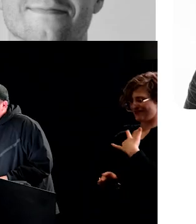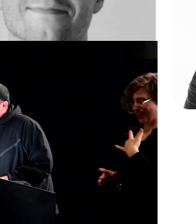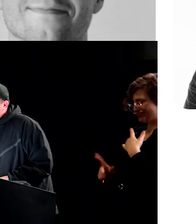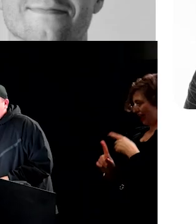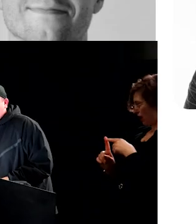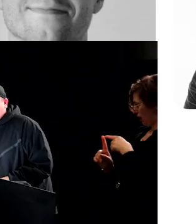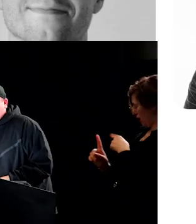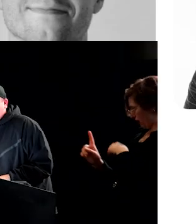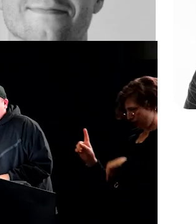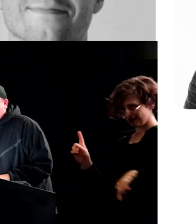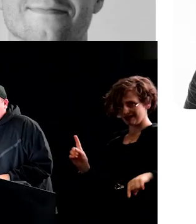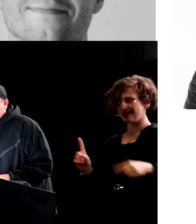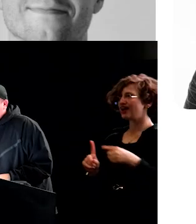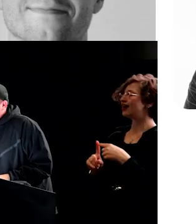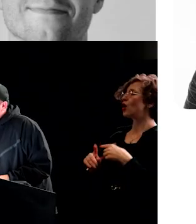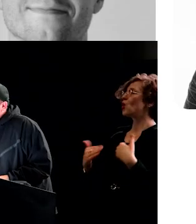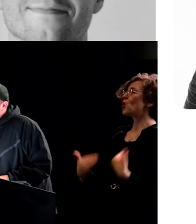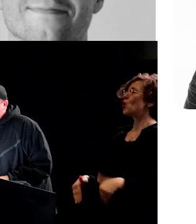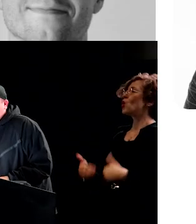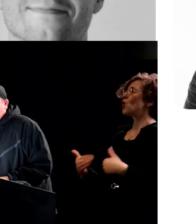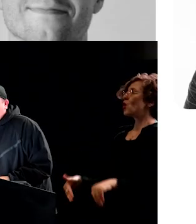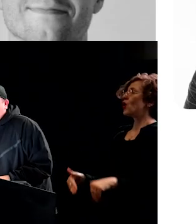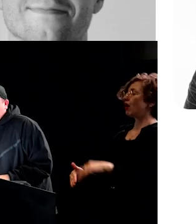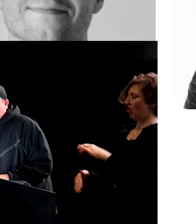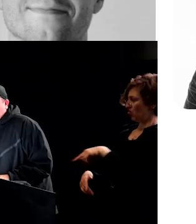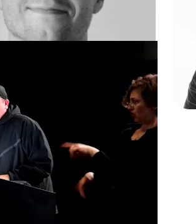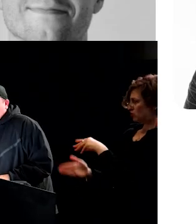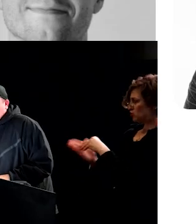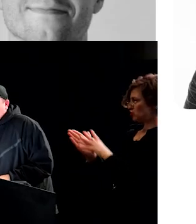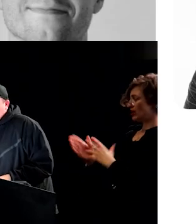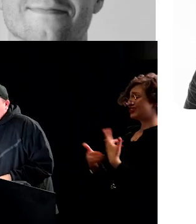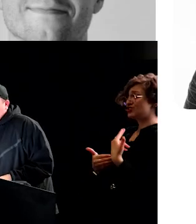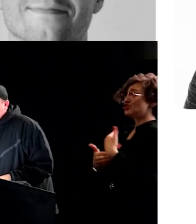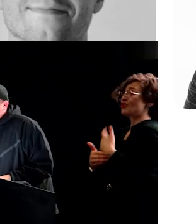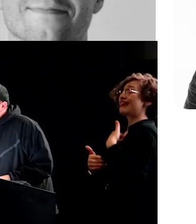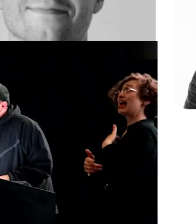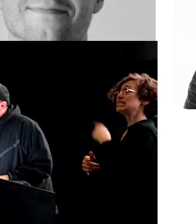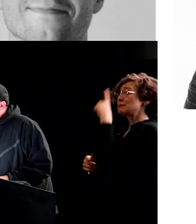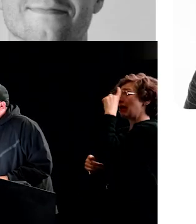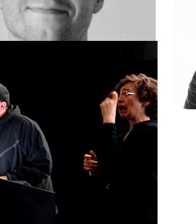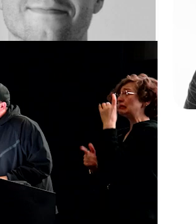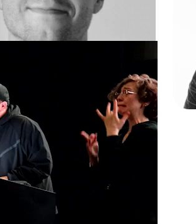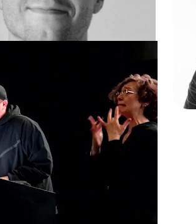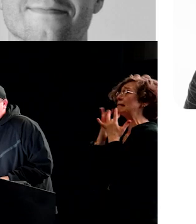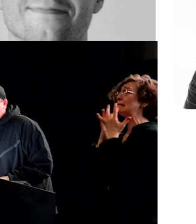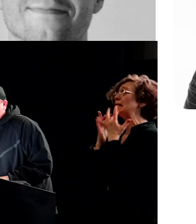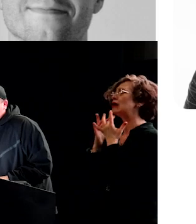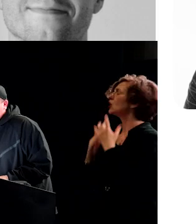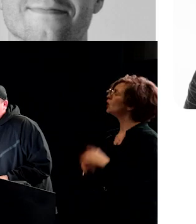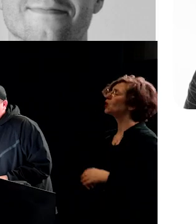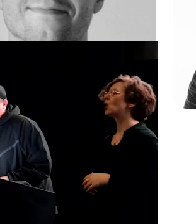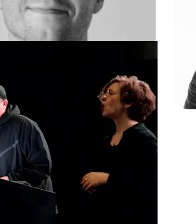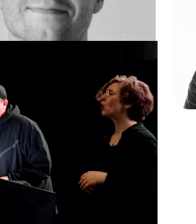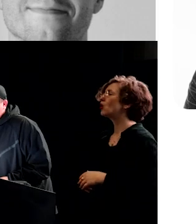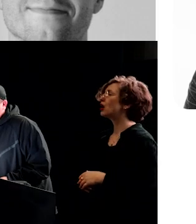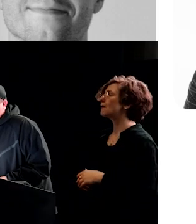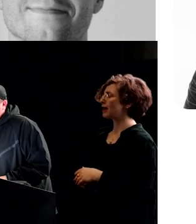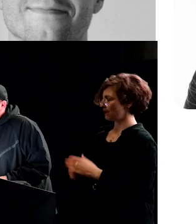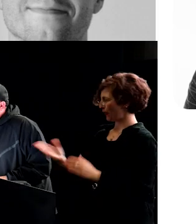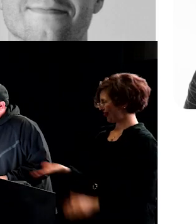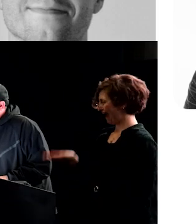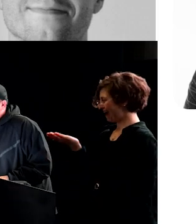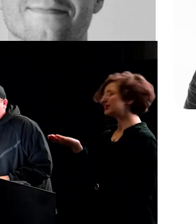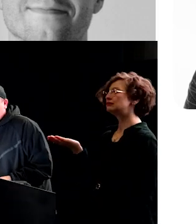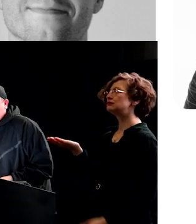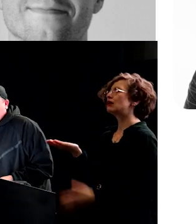they didn't join our program because they lacked something, but they just had a drive to continue pushing